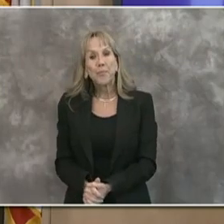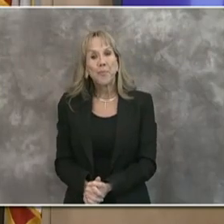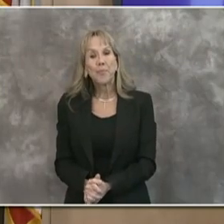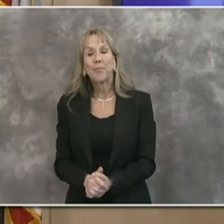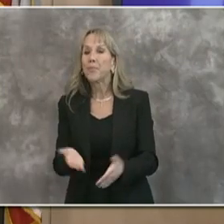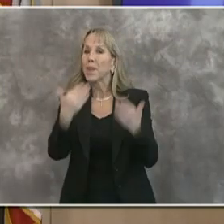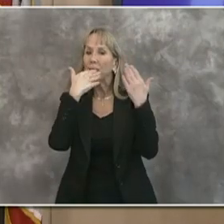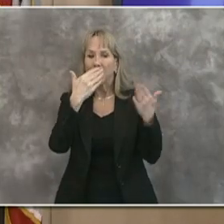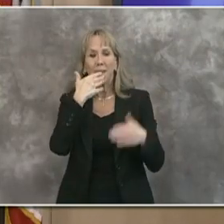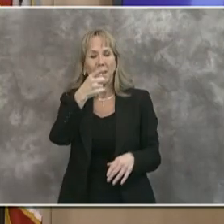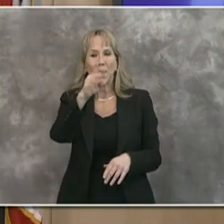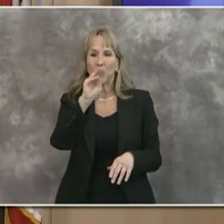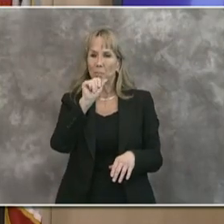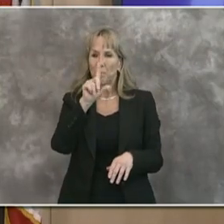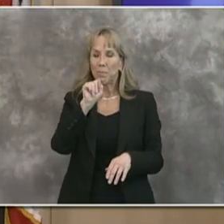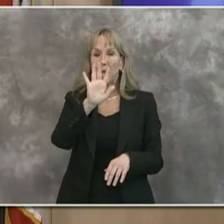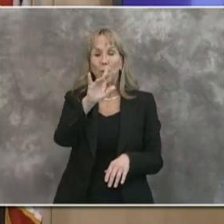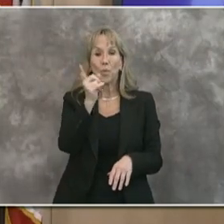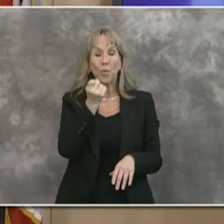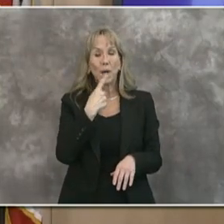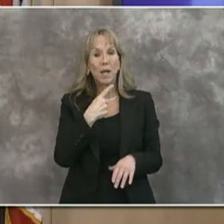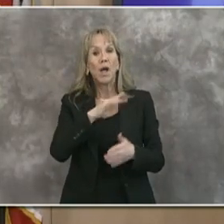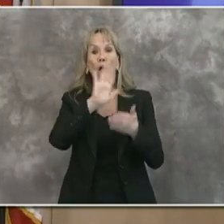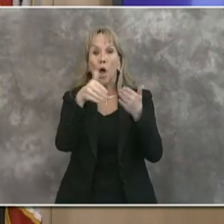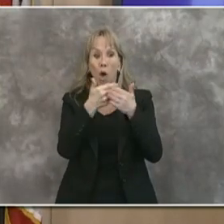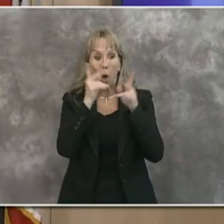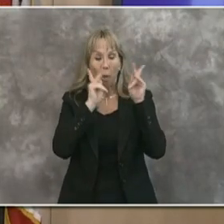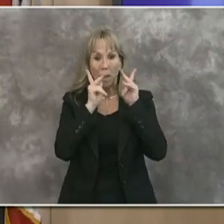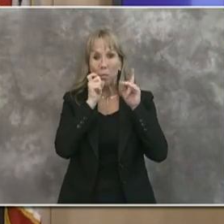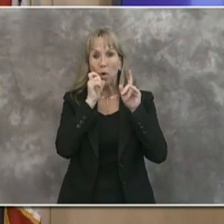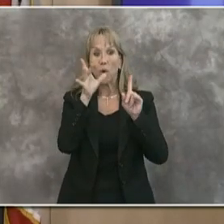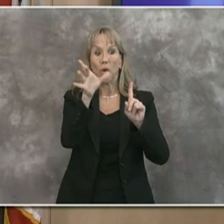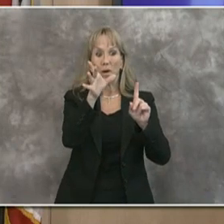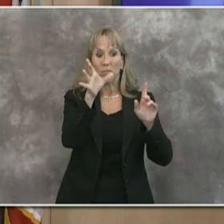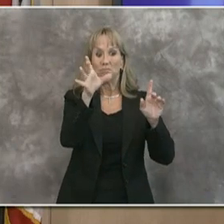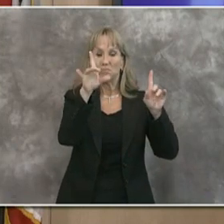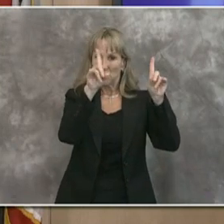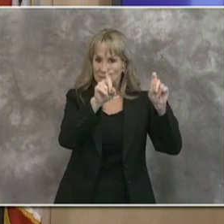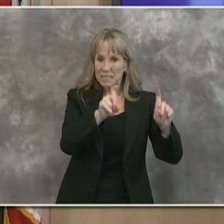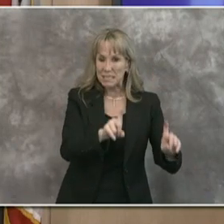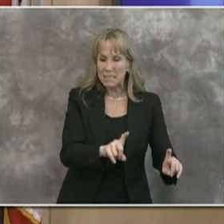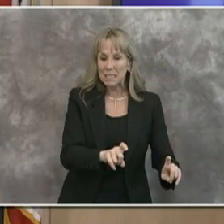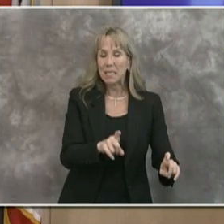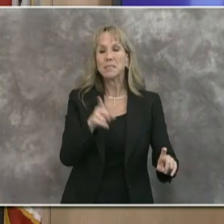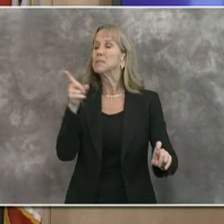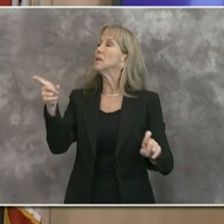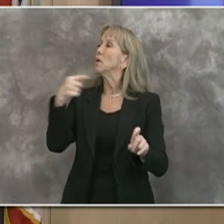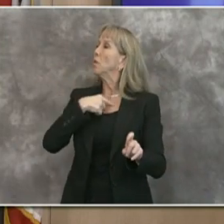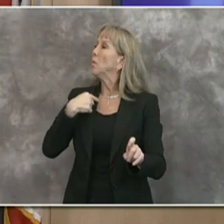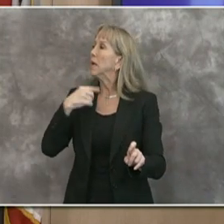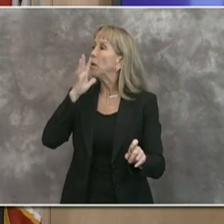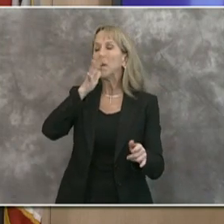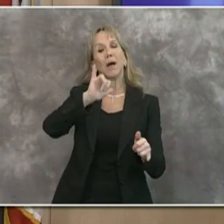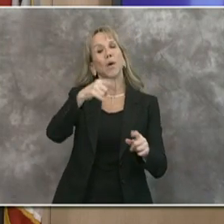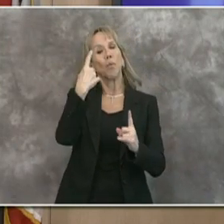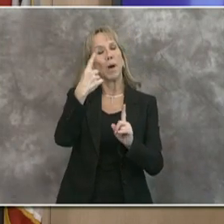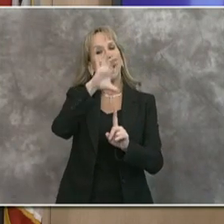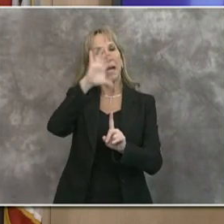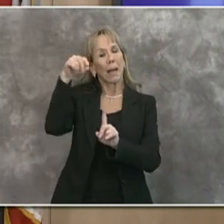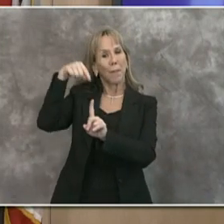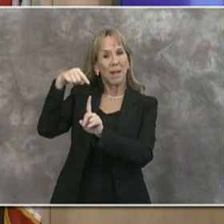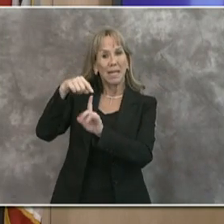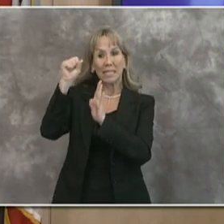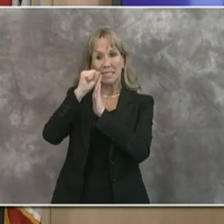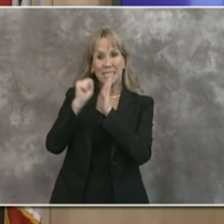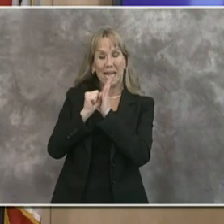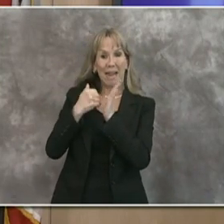Yes, thank you, Matt, for that question. All the people that are tested will be followed up by the OptumServe, which is the company, the contractor the state